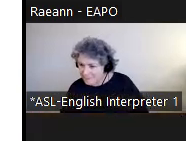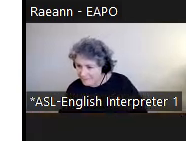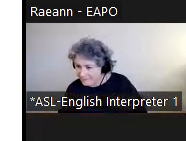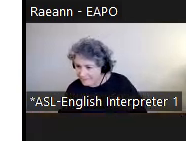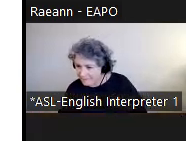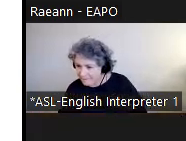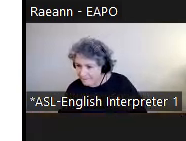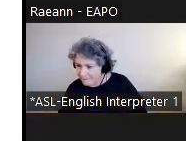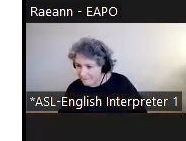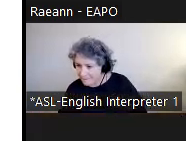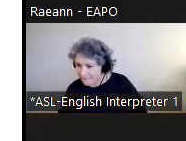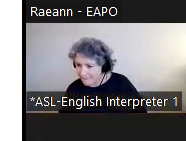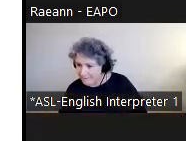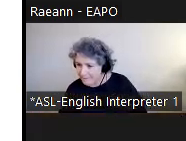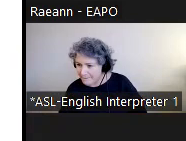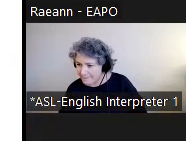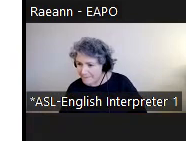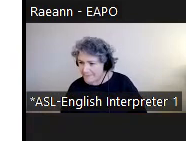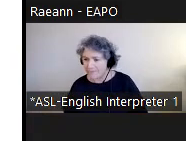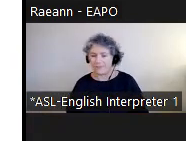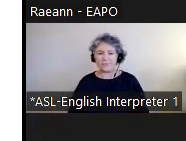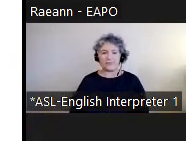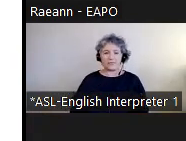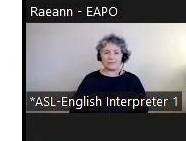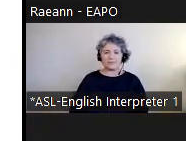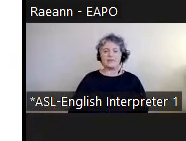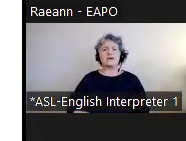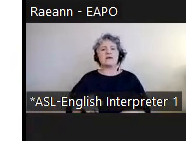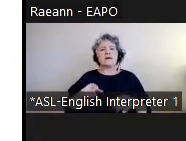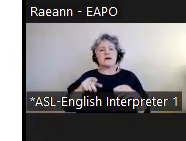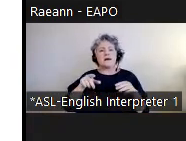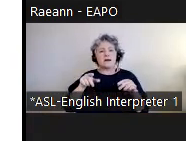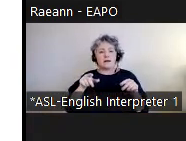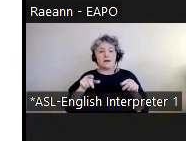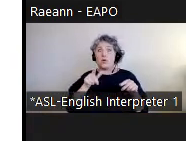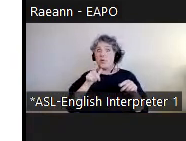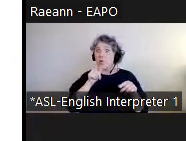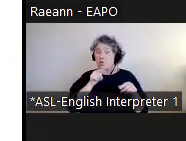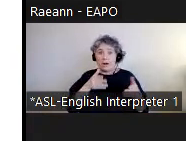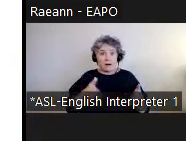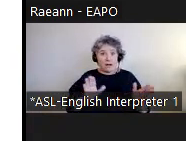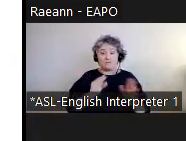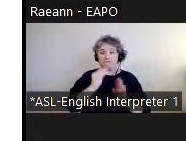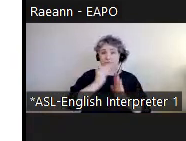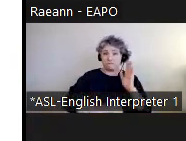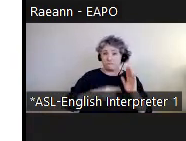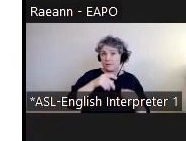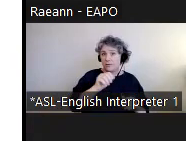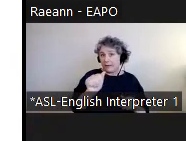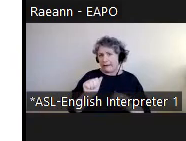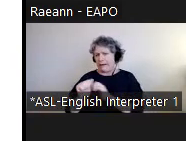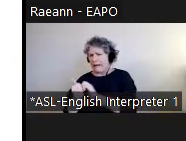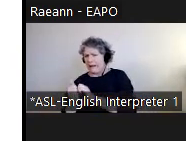So because we've now covered who can make a power of attorney document and how you can make it, let's focus on who can be